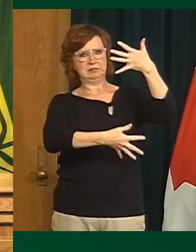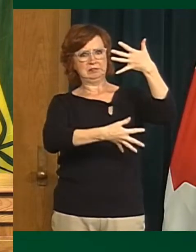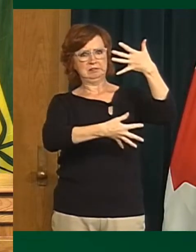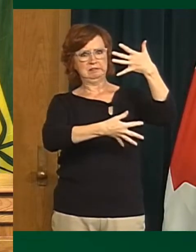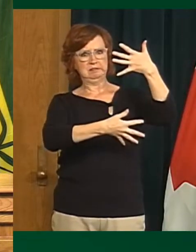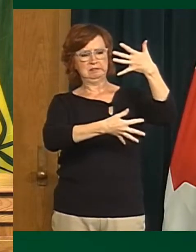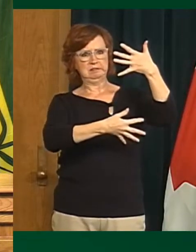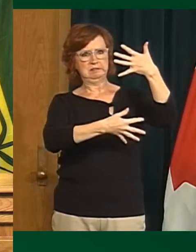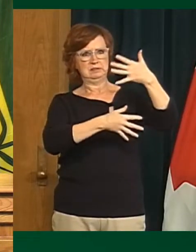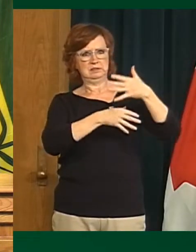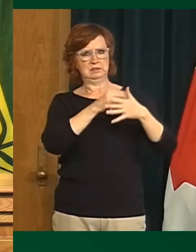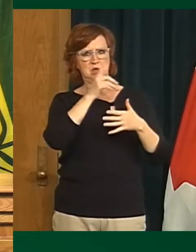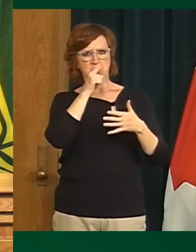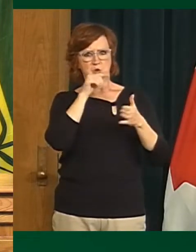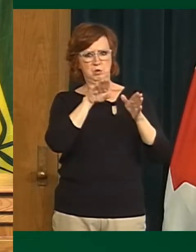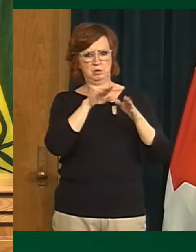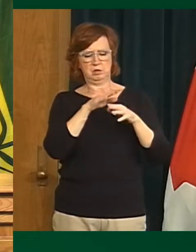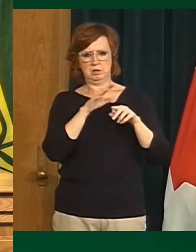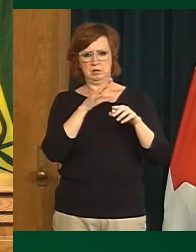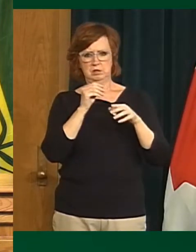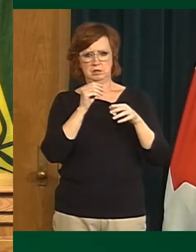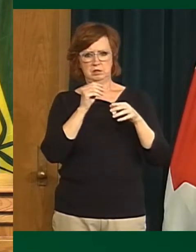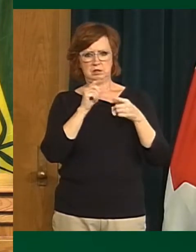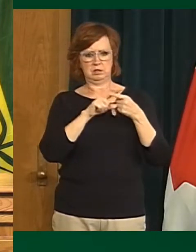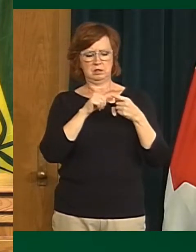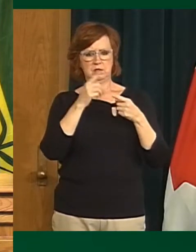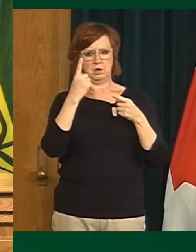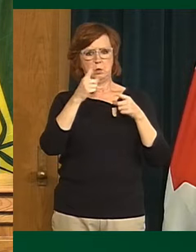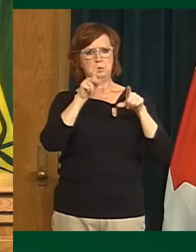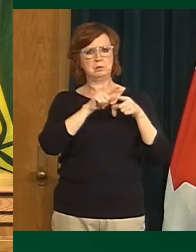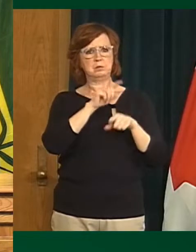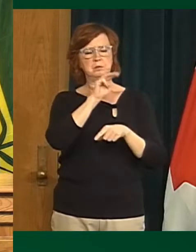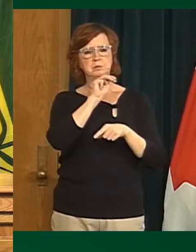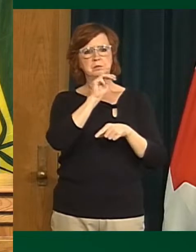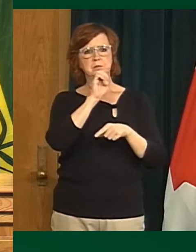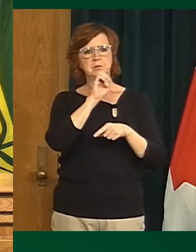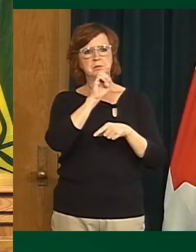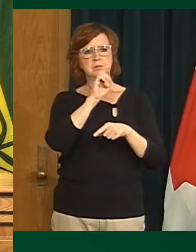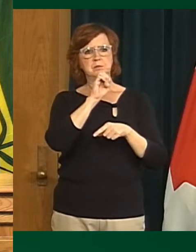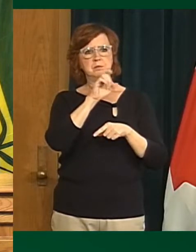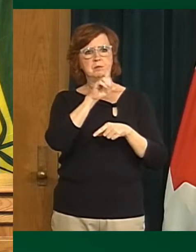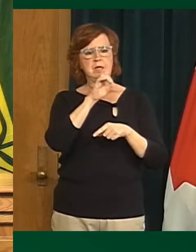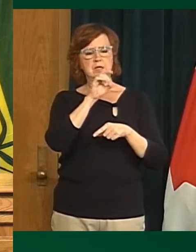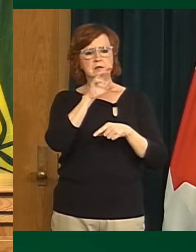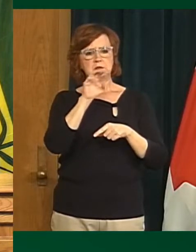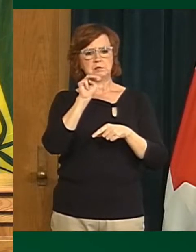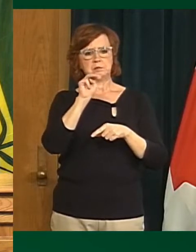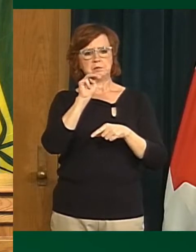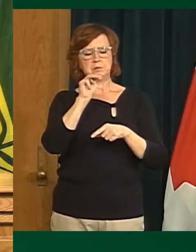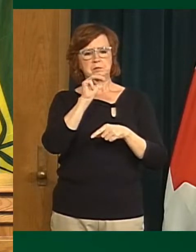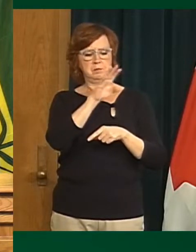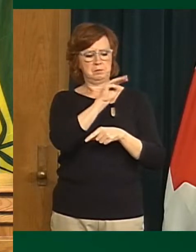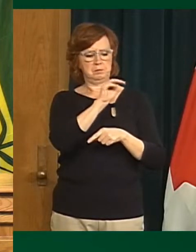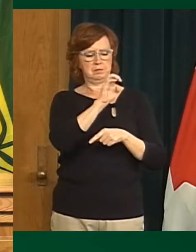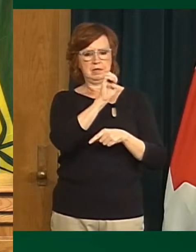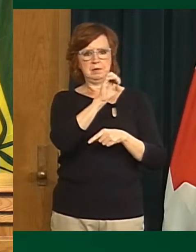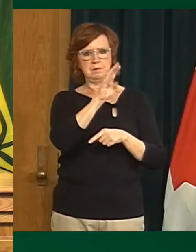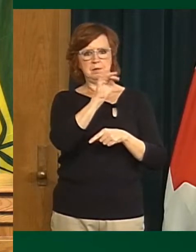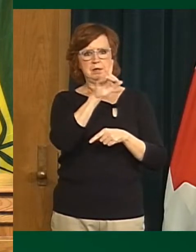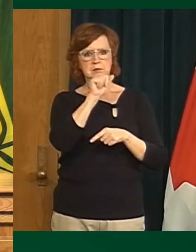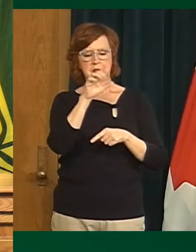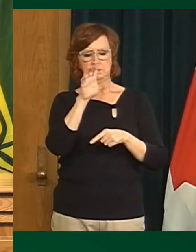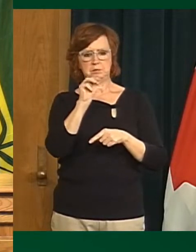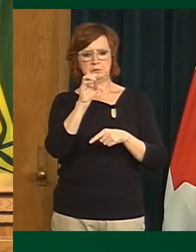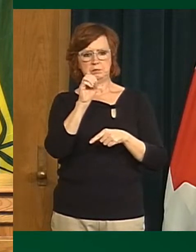died is when. You know, Nelda Maurice was taken off of life support on Monday. Did these two new deaths occur